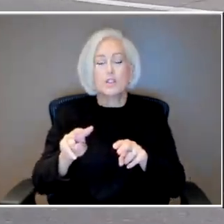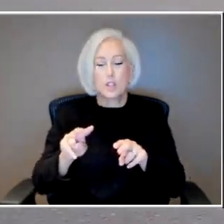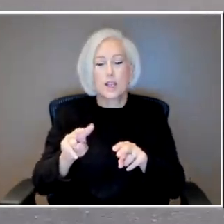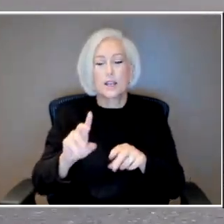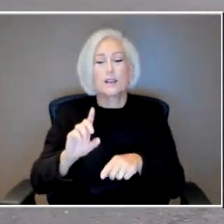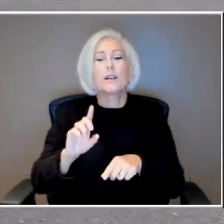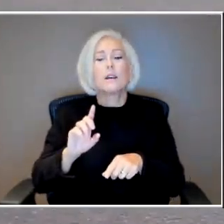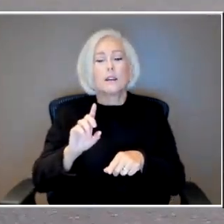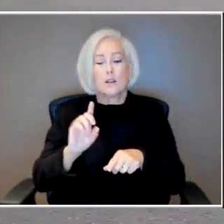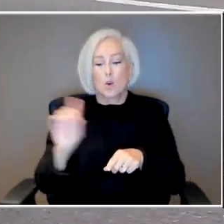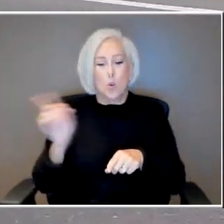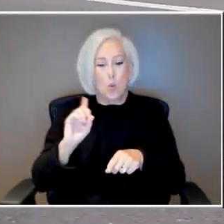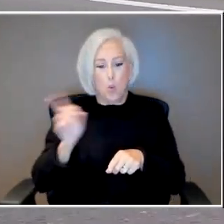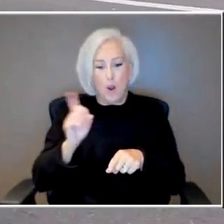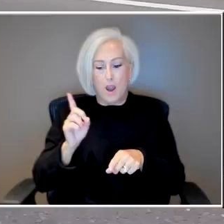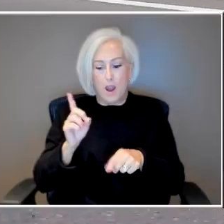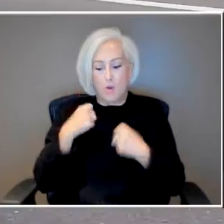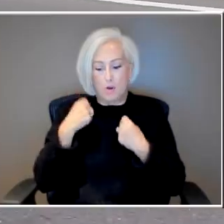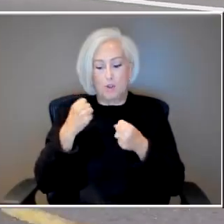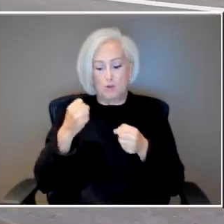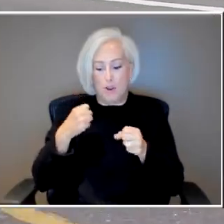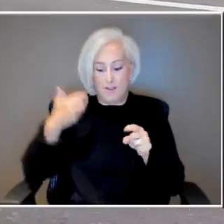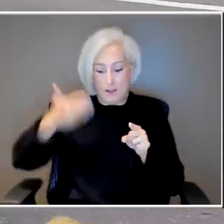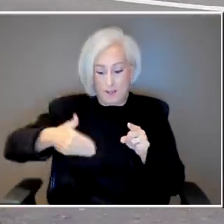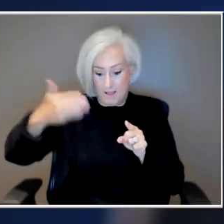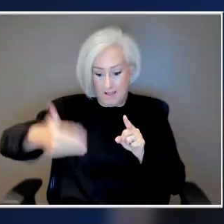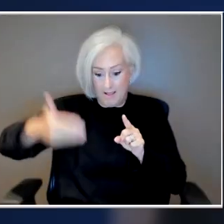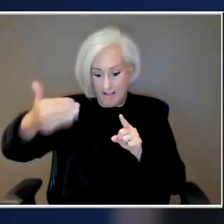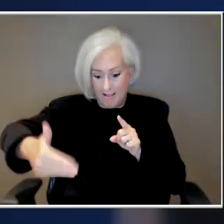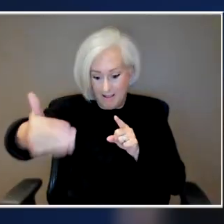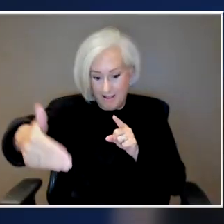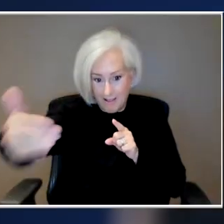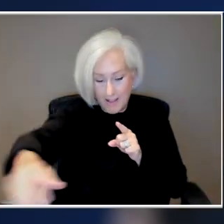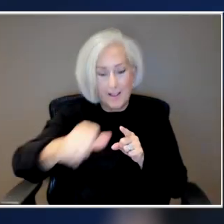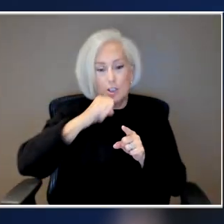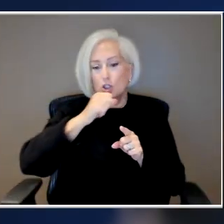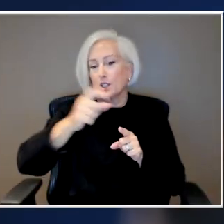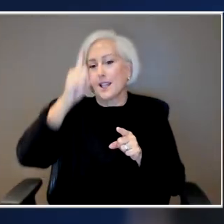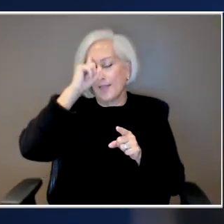City because she didn't think I'd make it all the way this time.